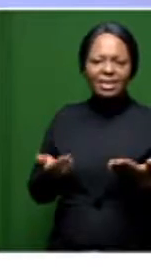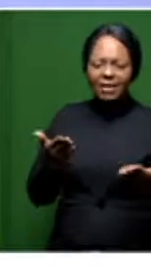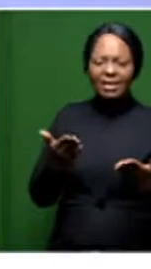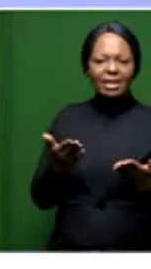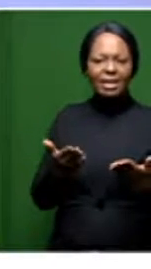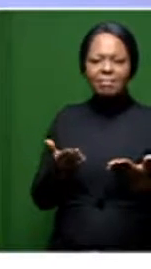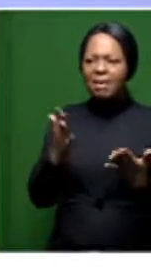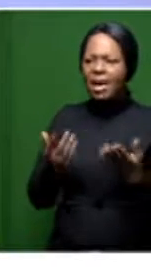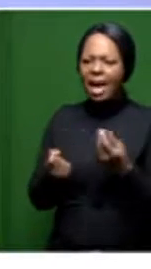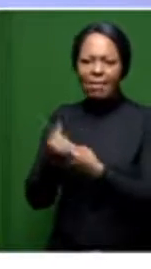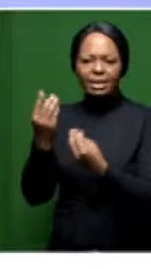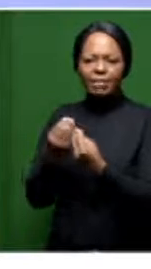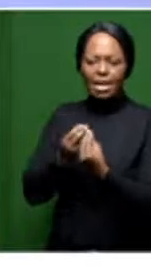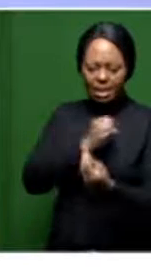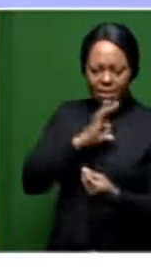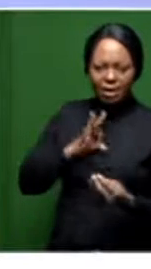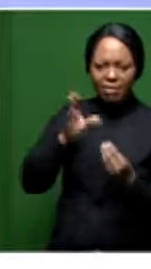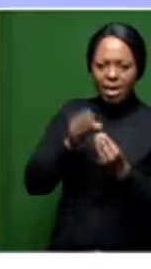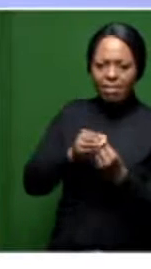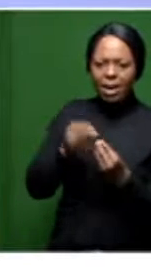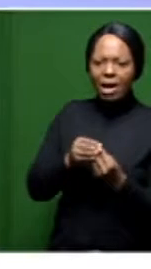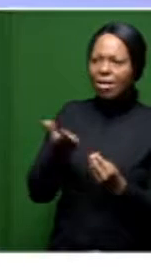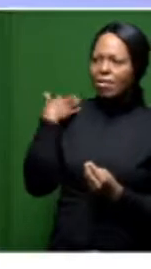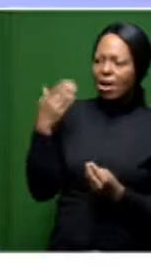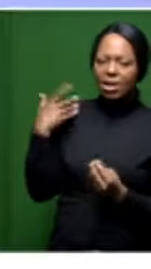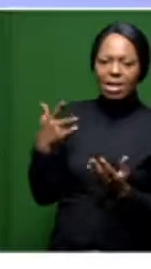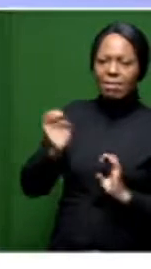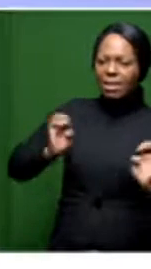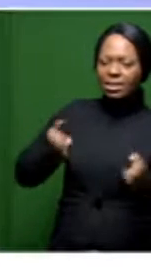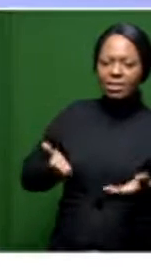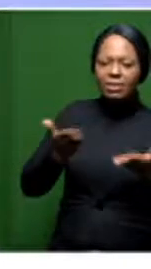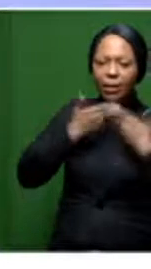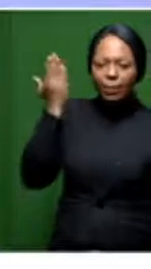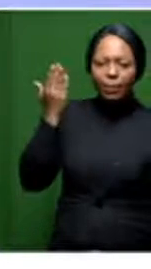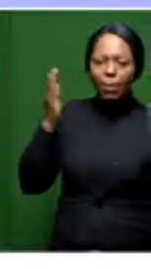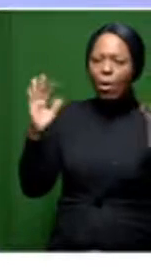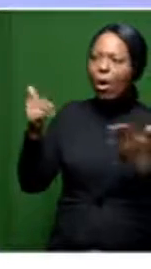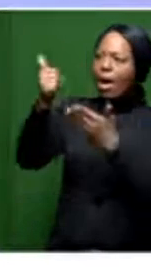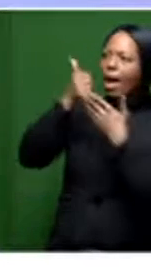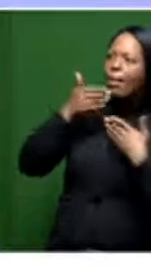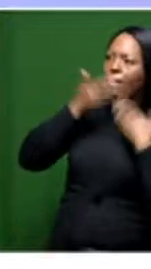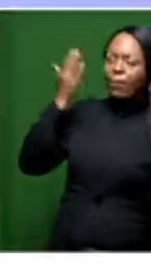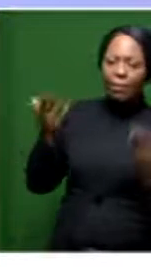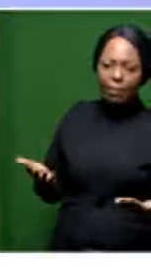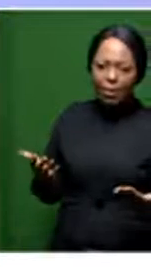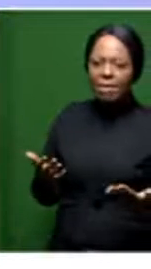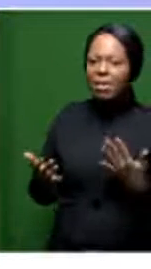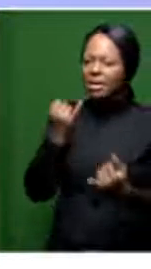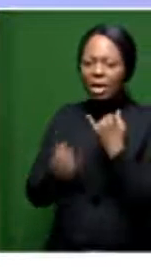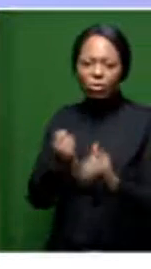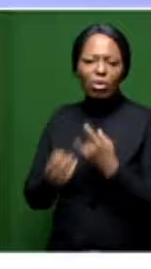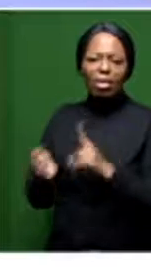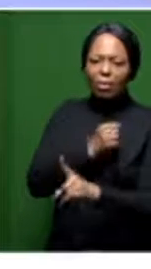situations where staff members who previously would have never had access to emergency services got help in sexual assaults, gender-based violence,